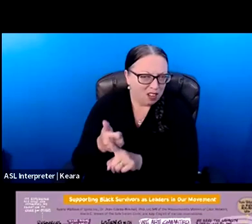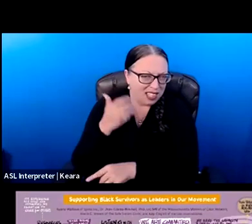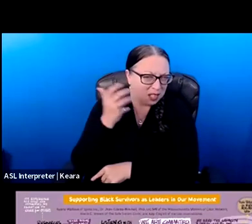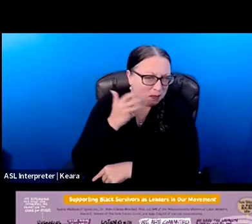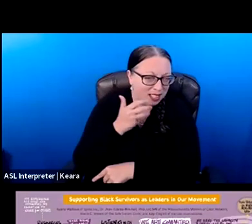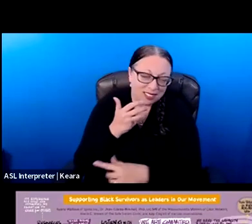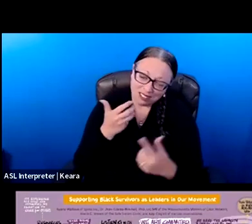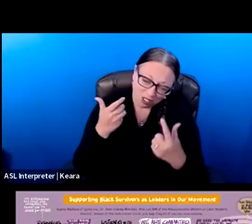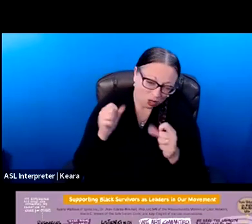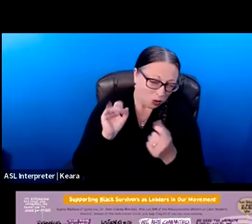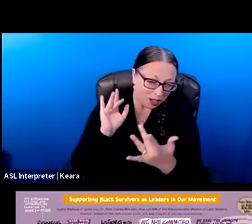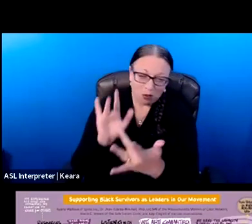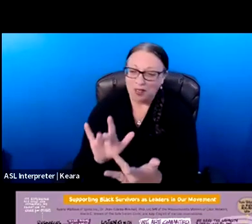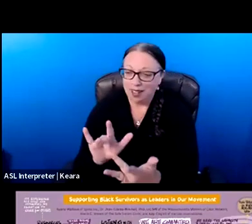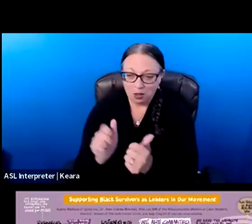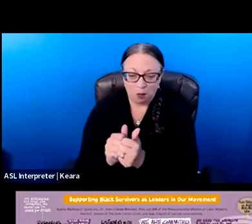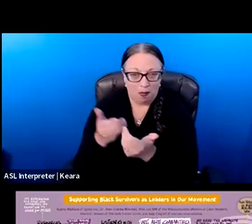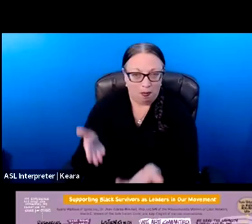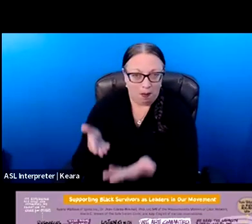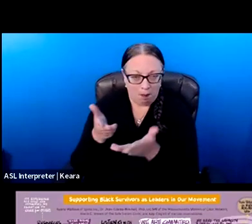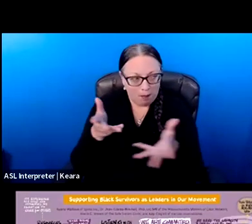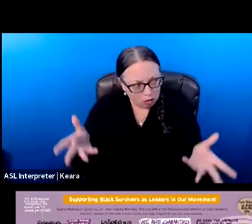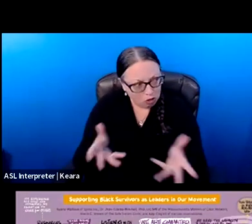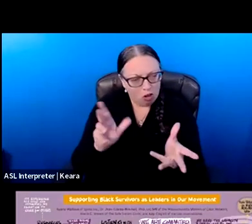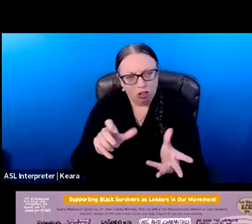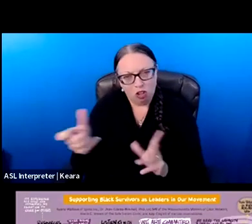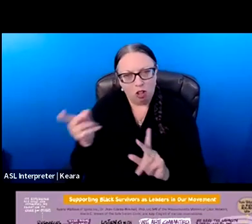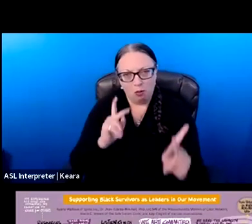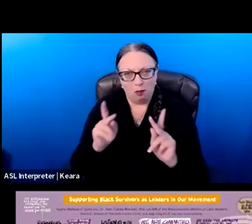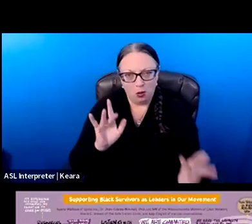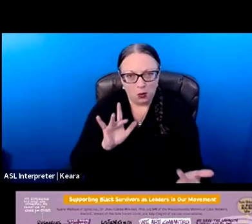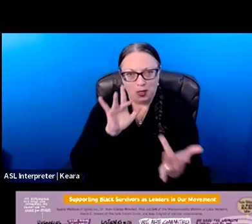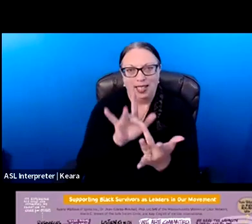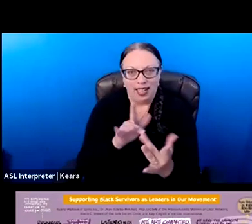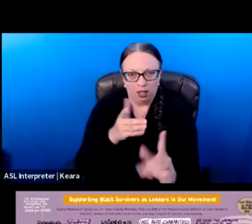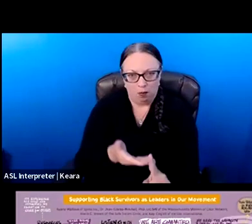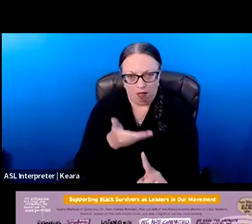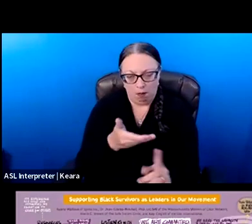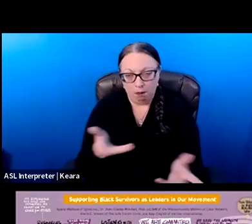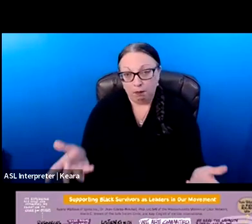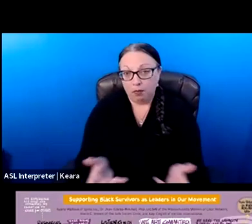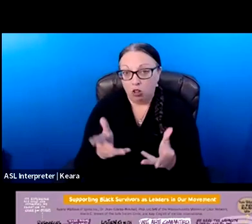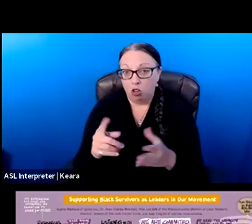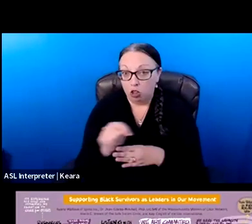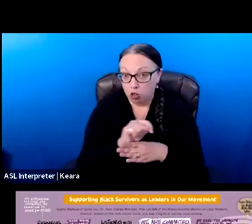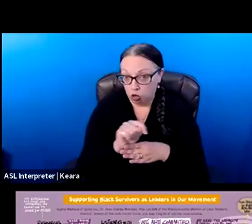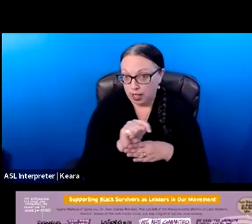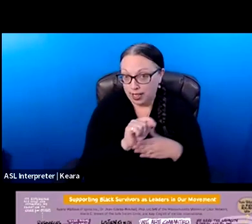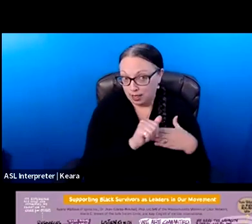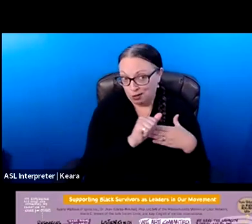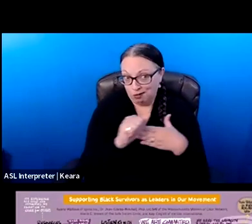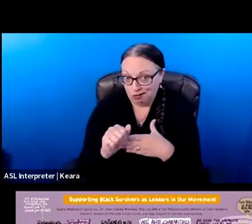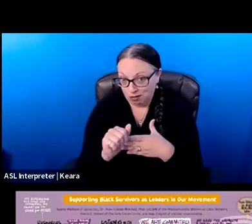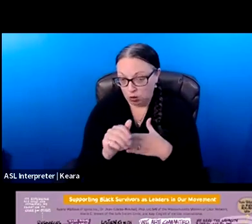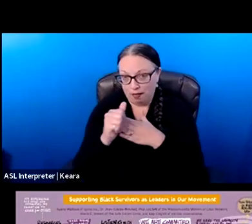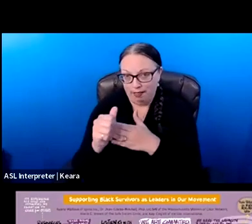them, try to, you know, encourage others to connect with them as well. Encourage training towards leadership